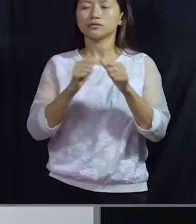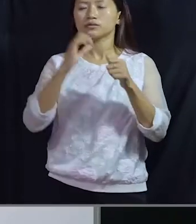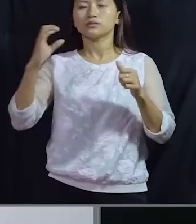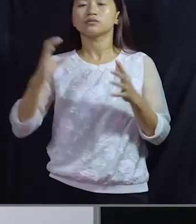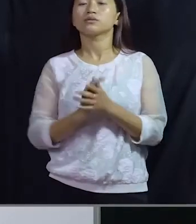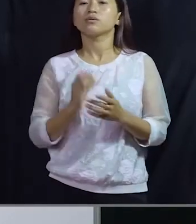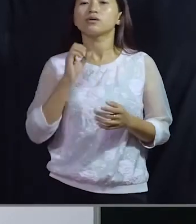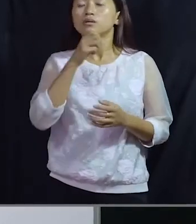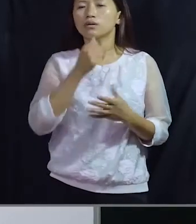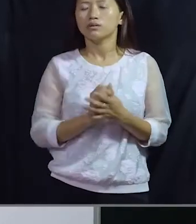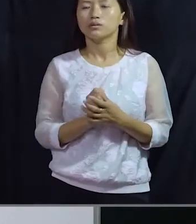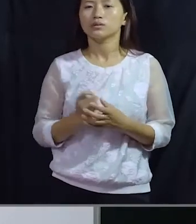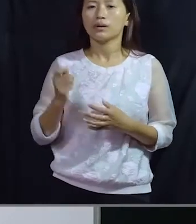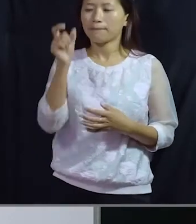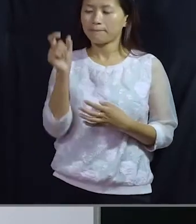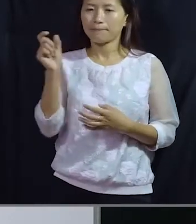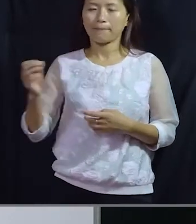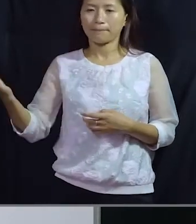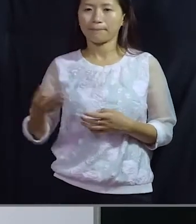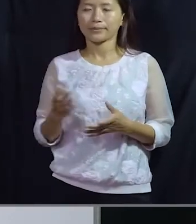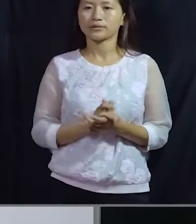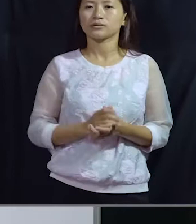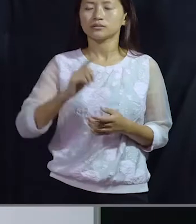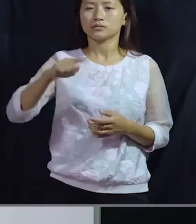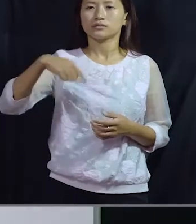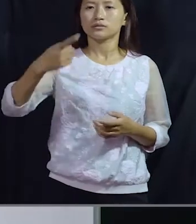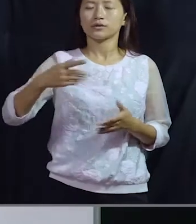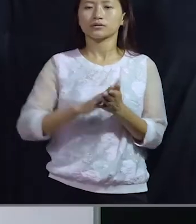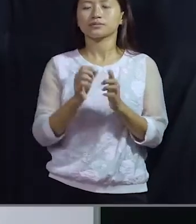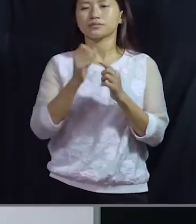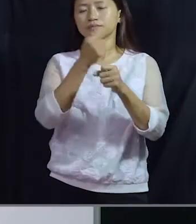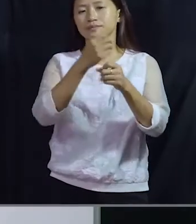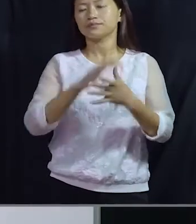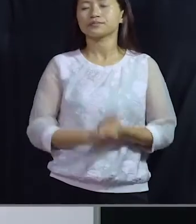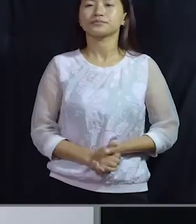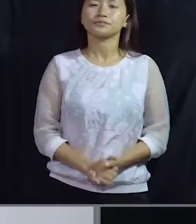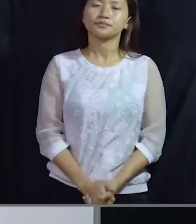the old partners and not the new partners. Let's go to the next page.